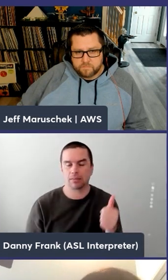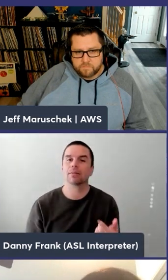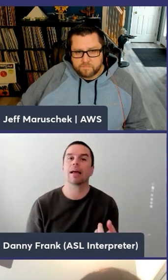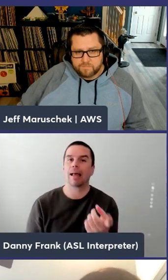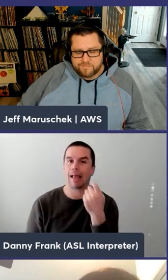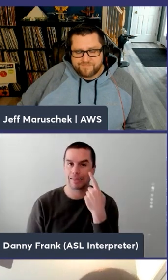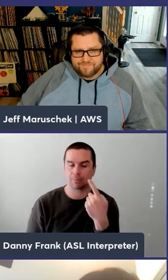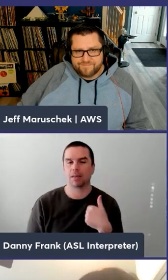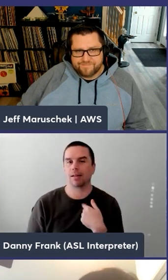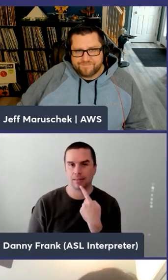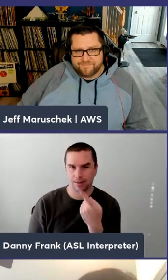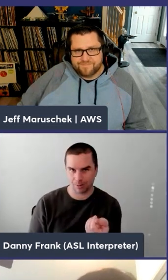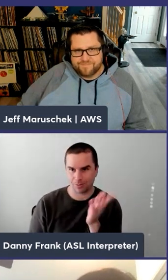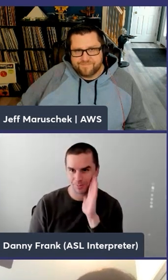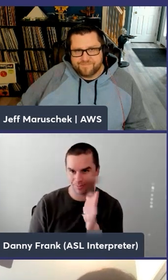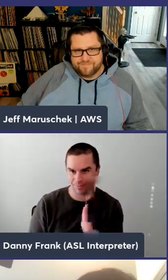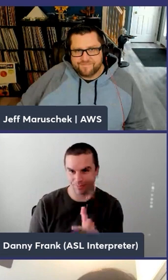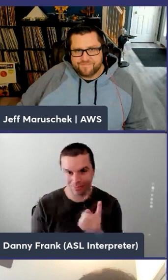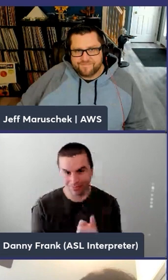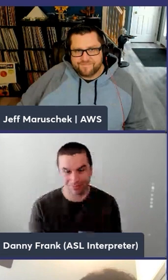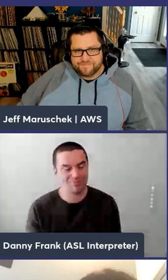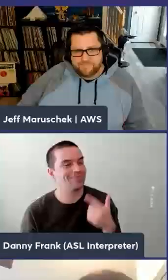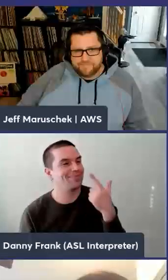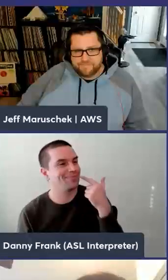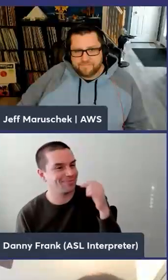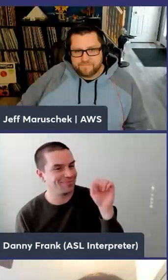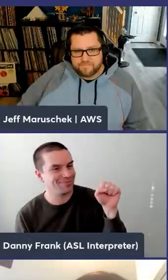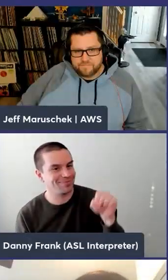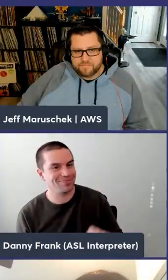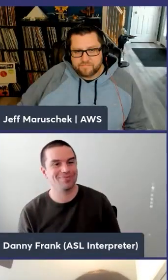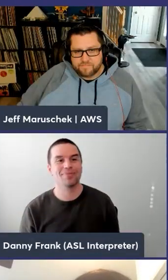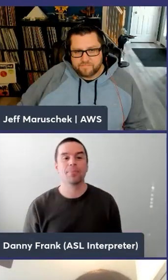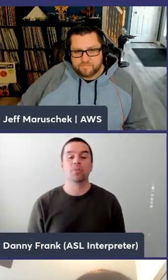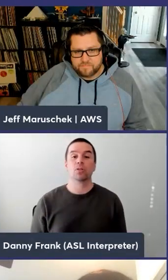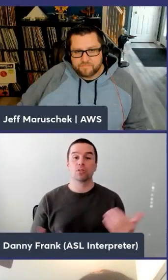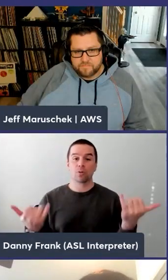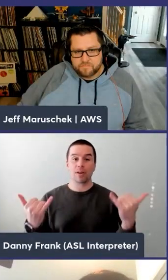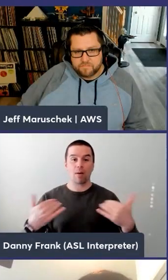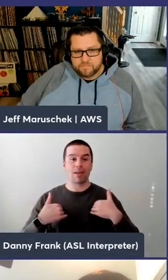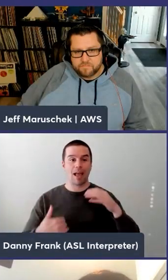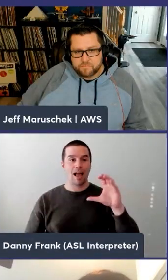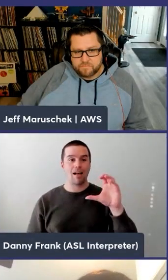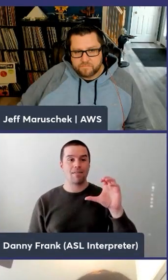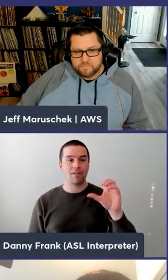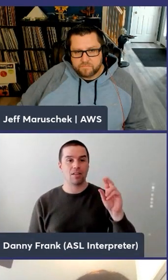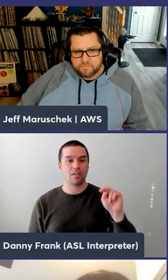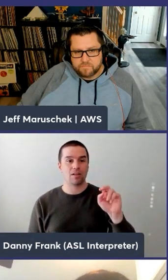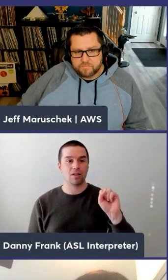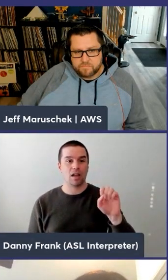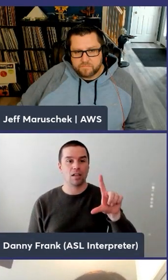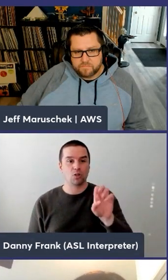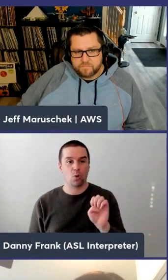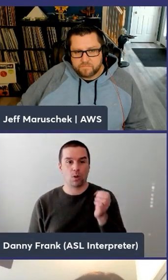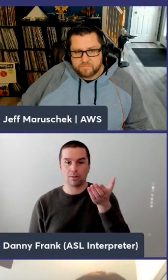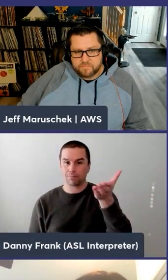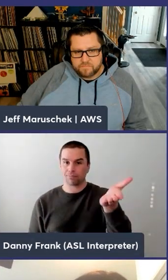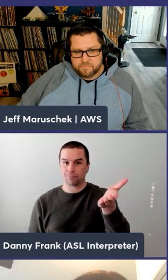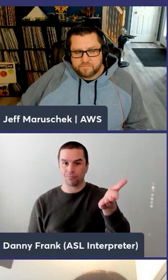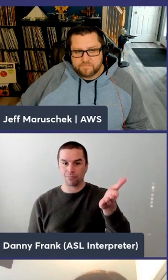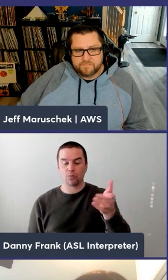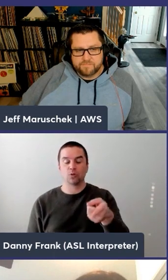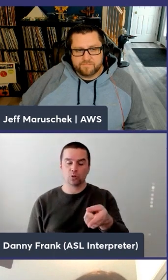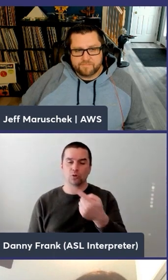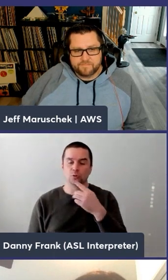right? Absolutely. And so we have your console up here, and Great. you mentioned you're going to show us how to create,